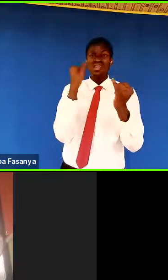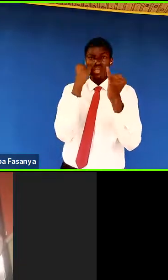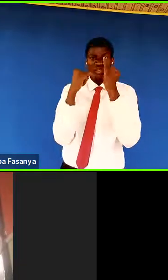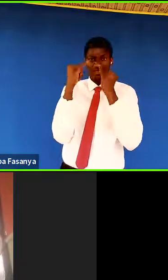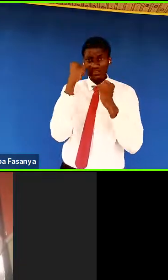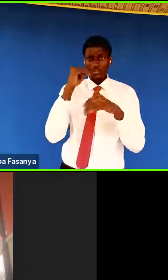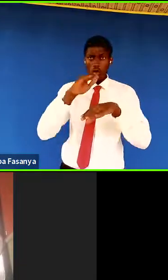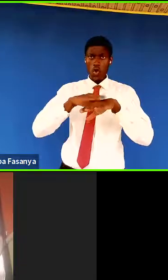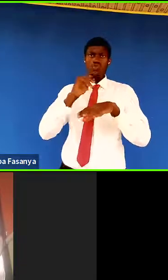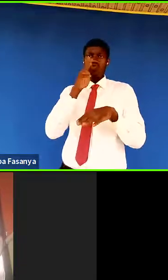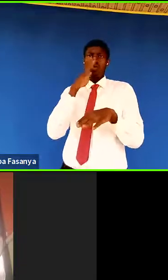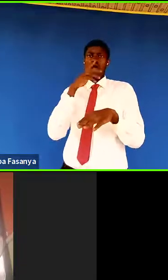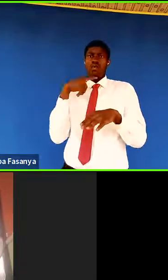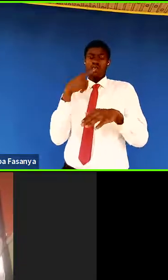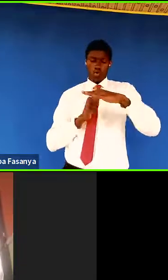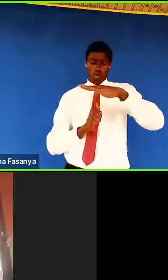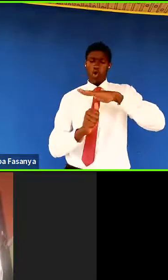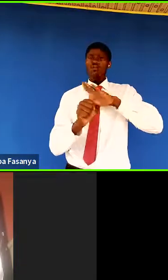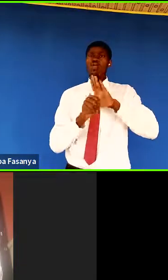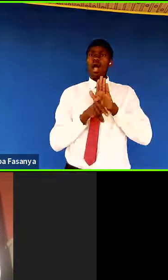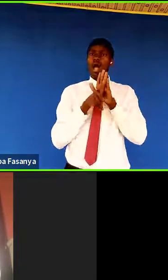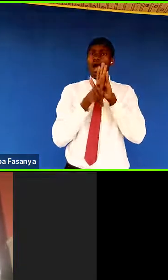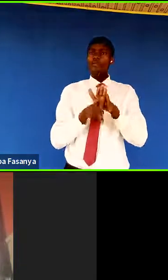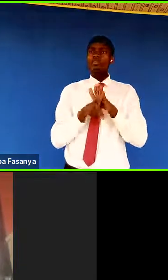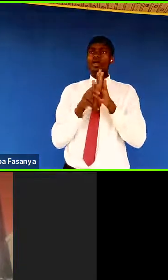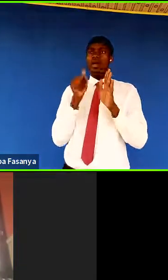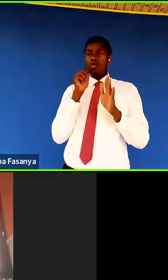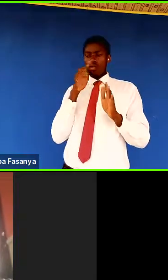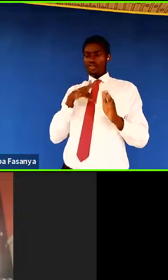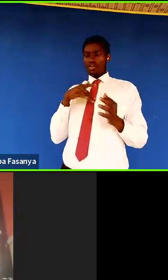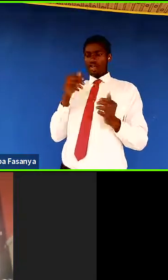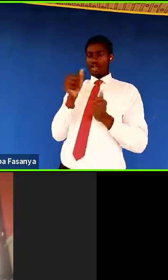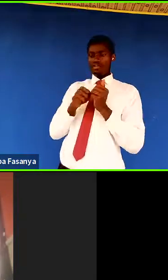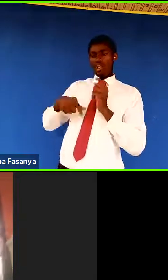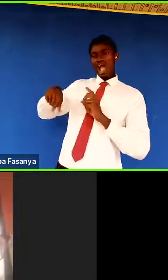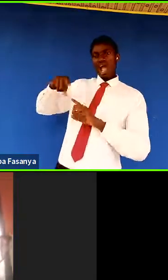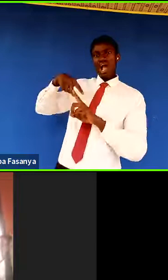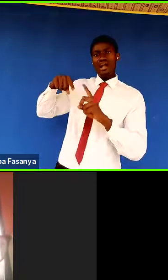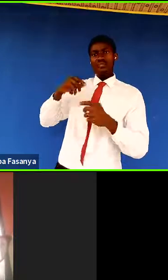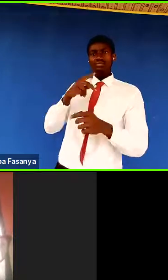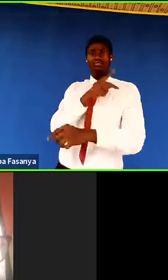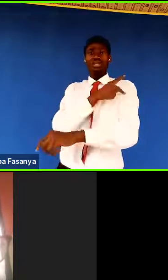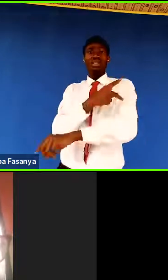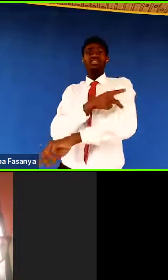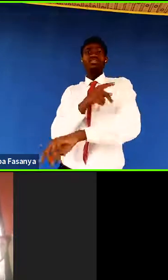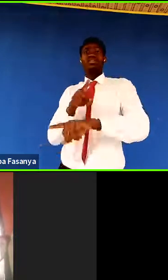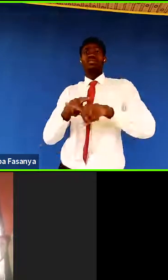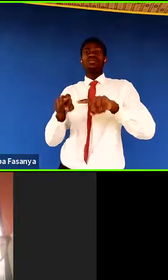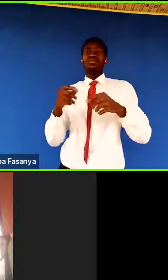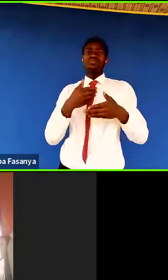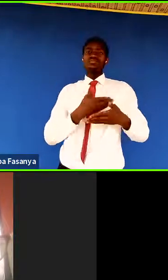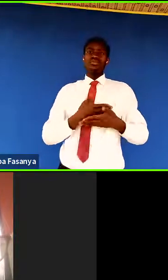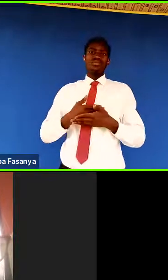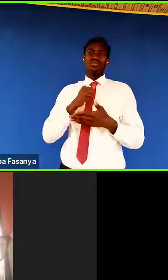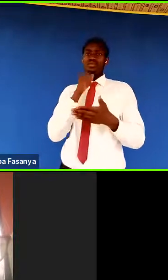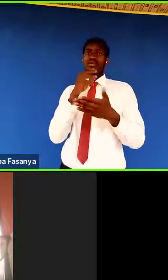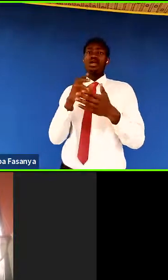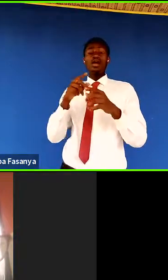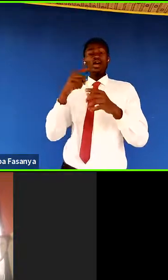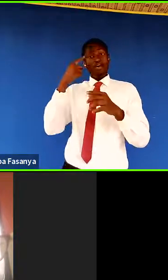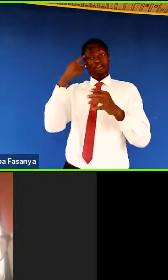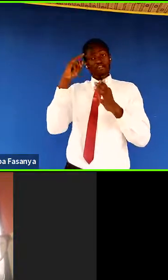So the woman feels everything around pregnancy, but the baby is not there. And for such women, you advise that they should see